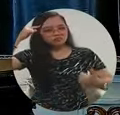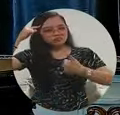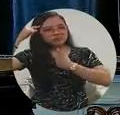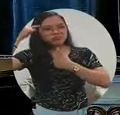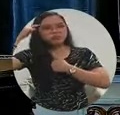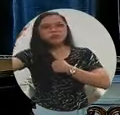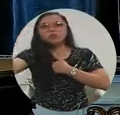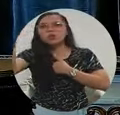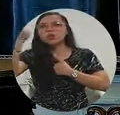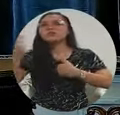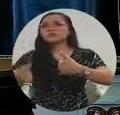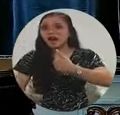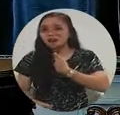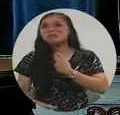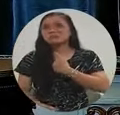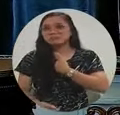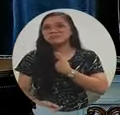about yourself.